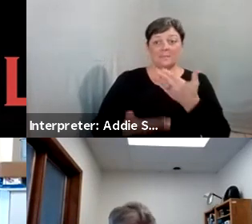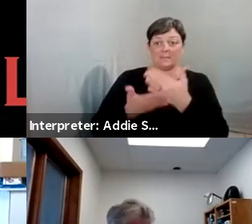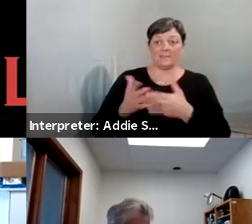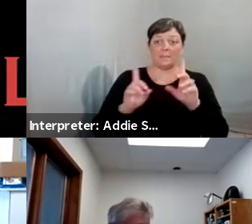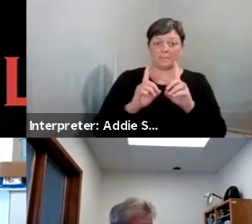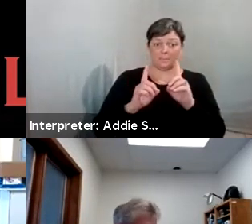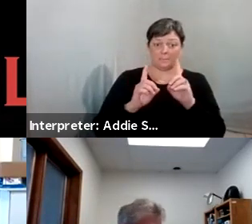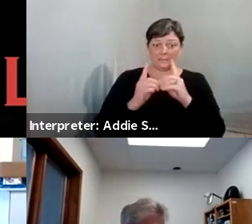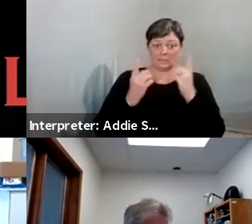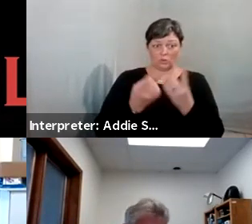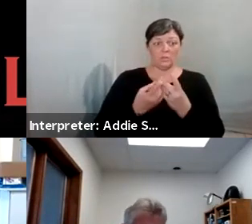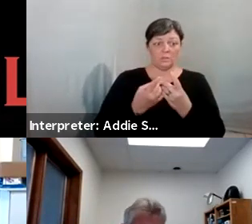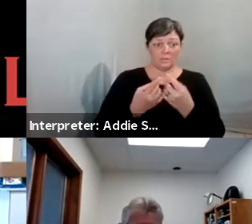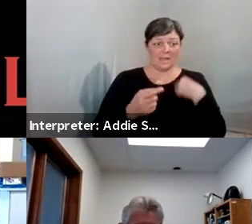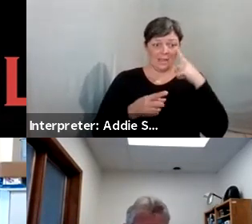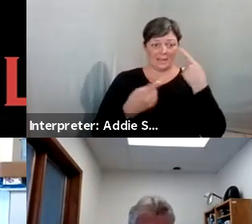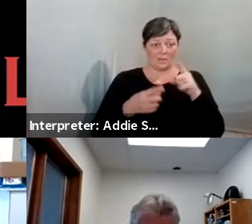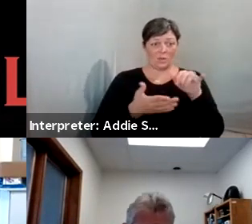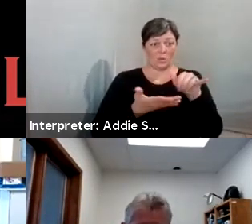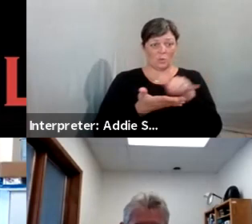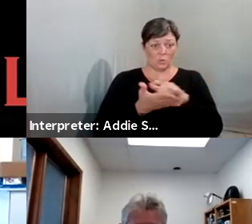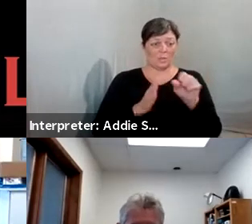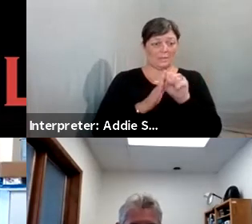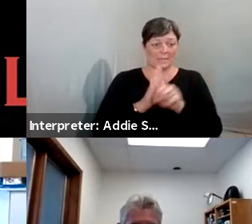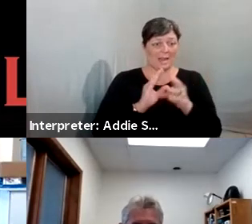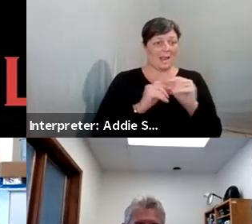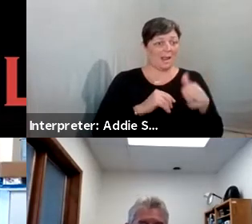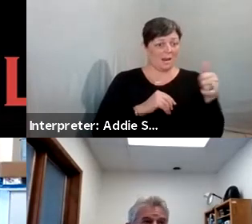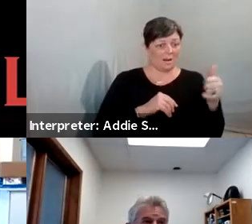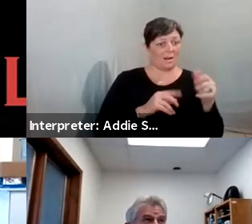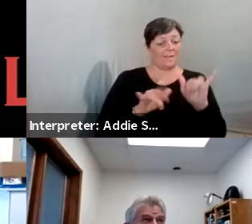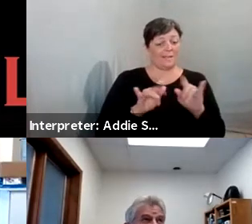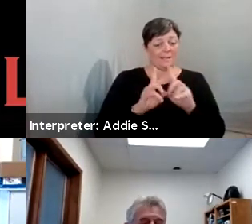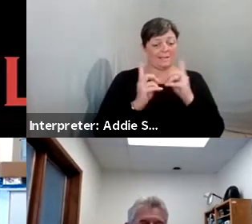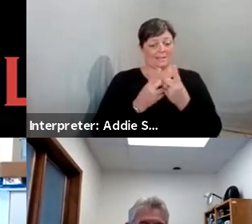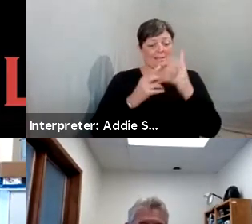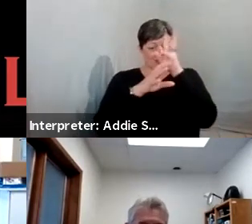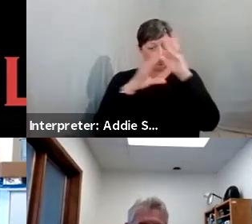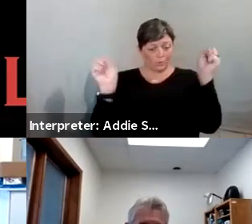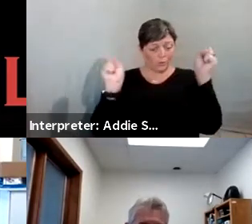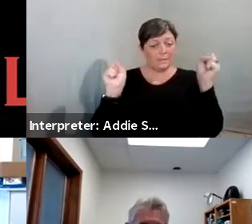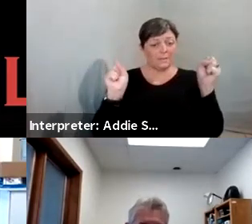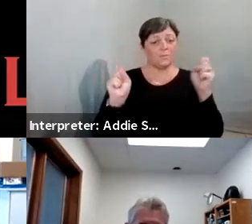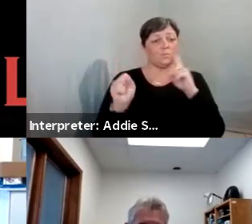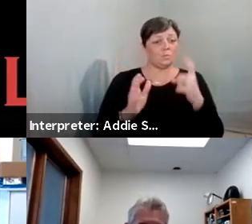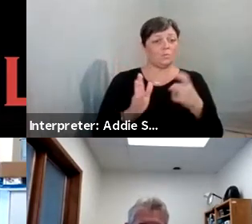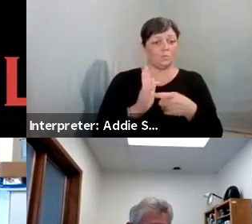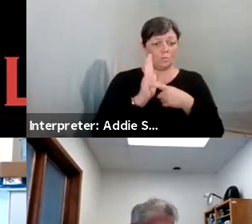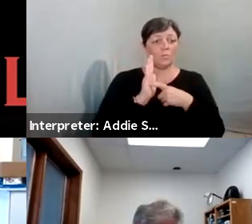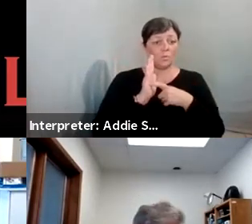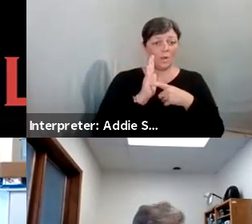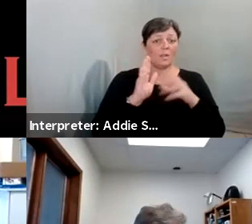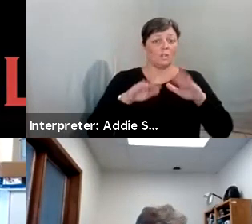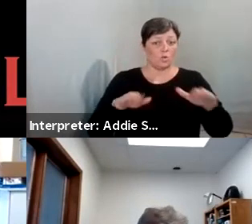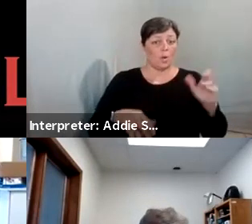districts, I think in New York State and elsewhere, that the district superintendents are requiring the children to